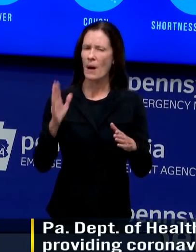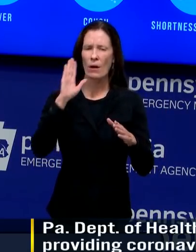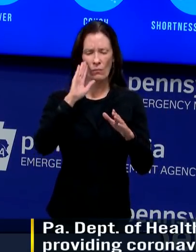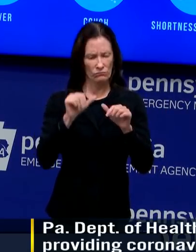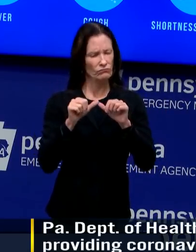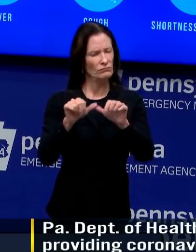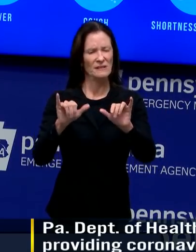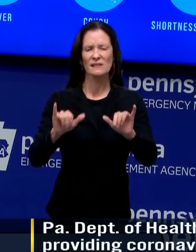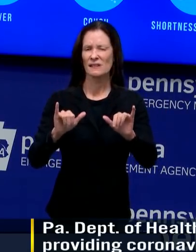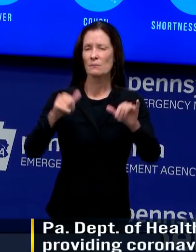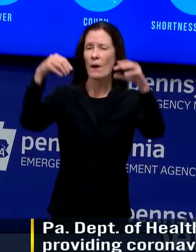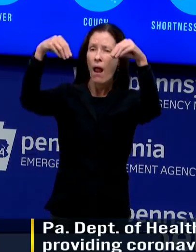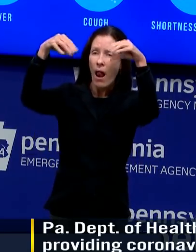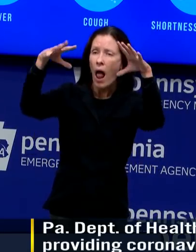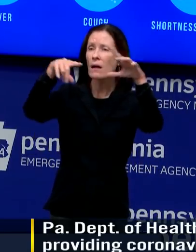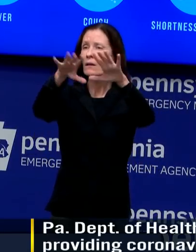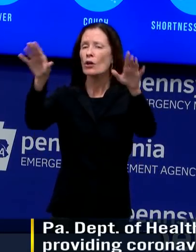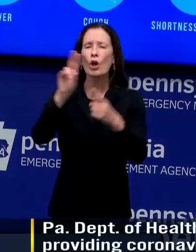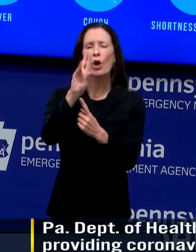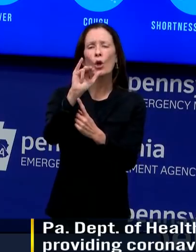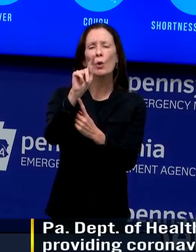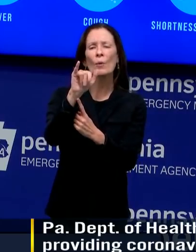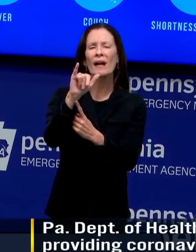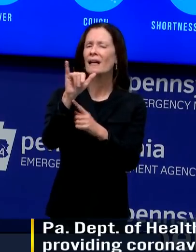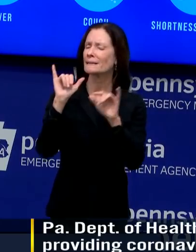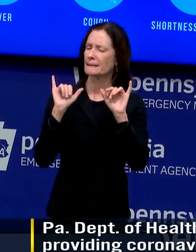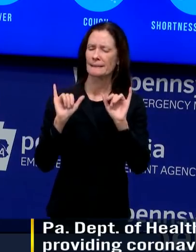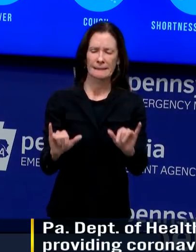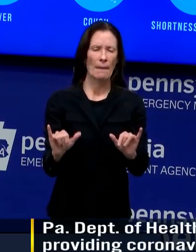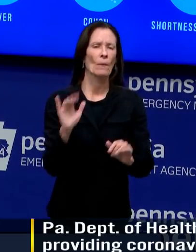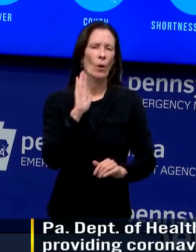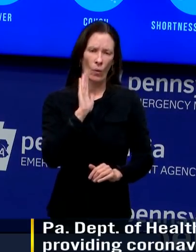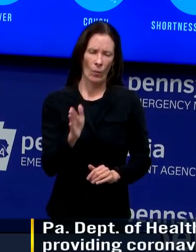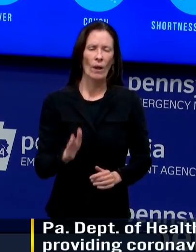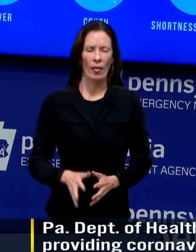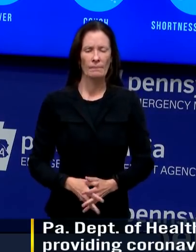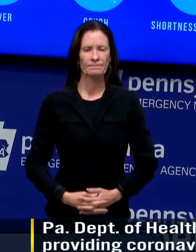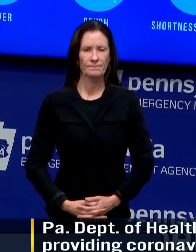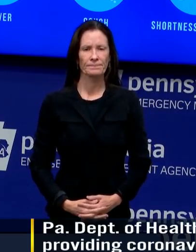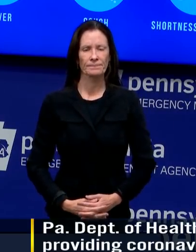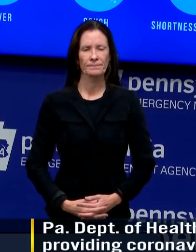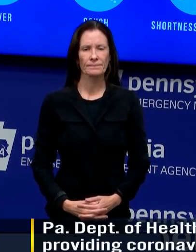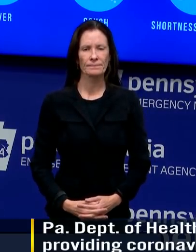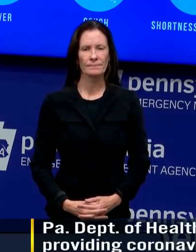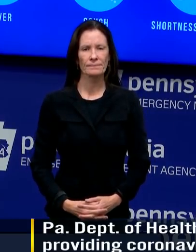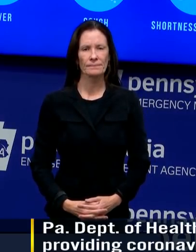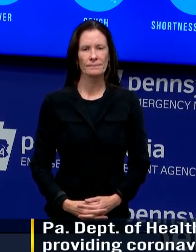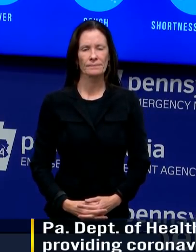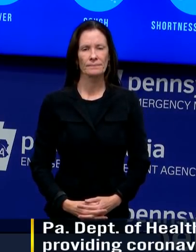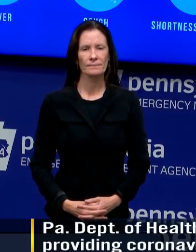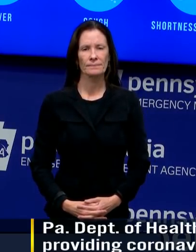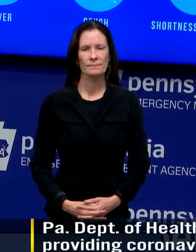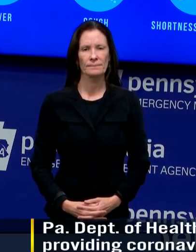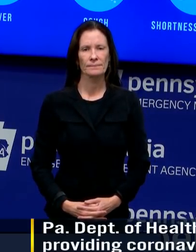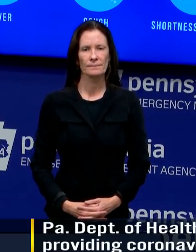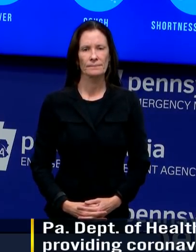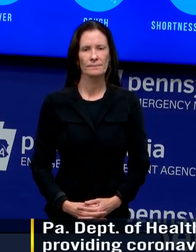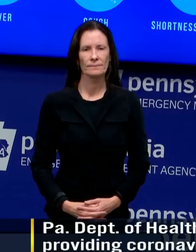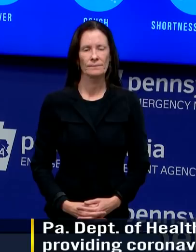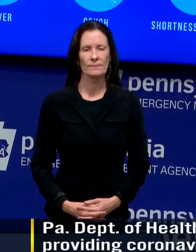the Associated Press, did the governor move the resumption of construction to May 1st instead of May 8th?